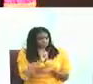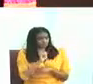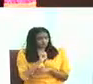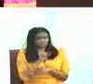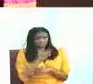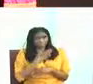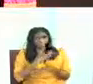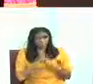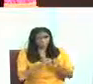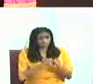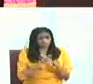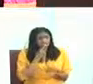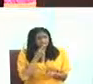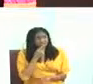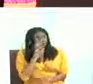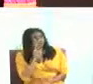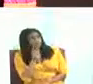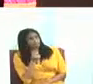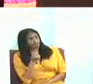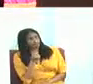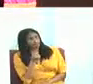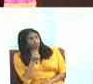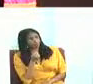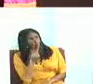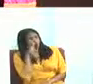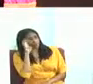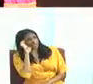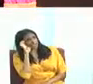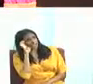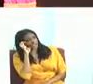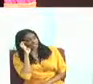been on, I'd have said, huh? But